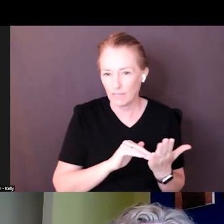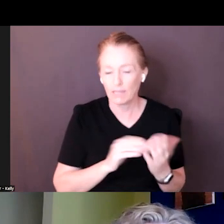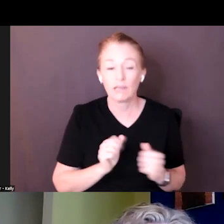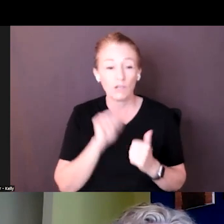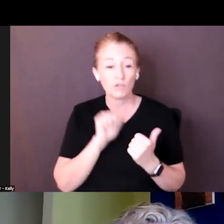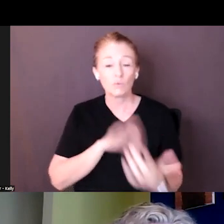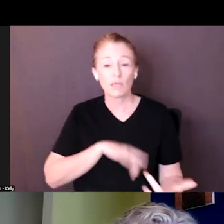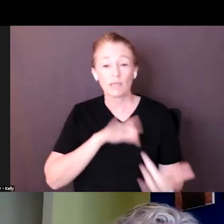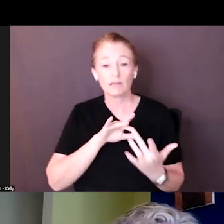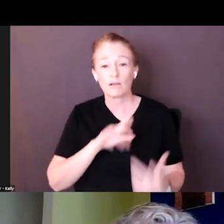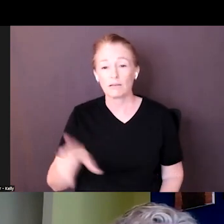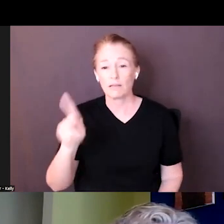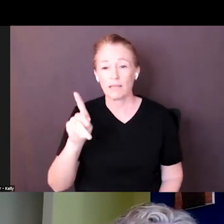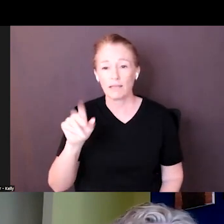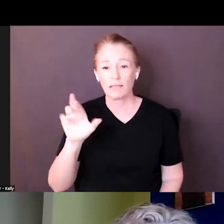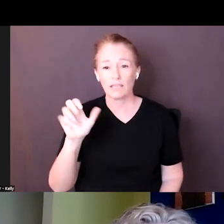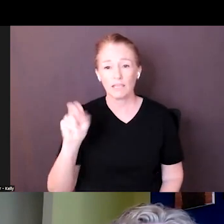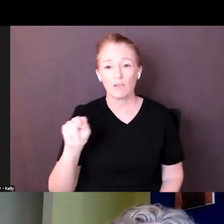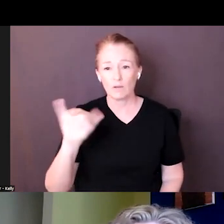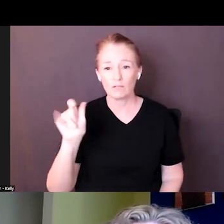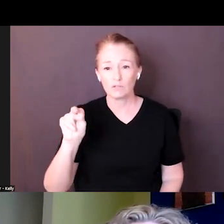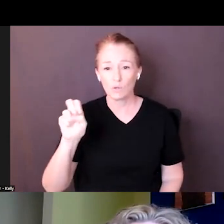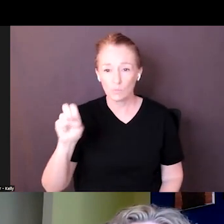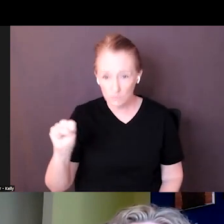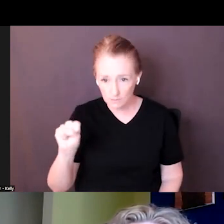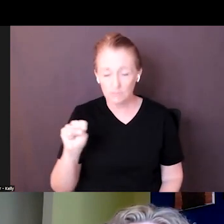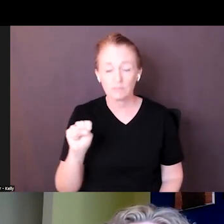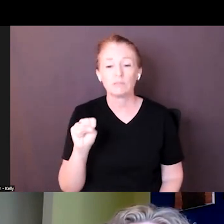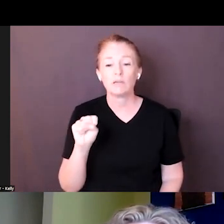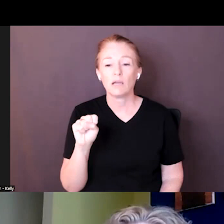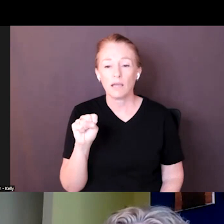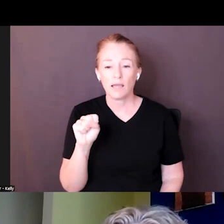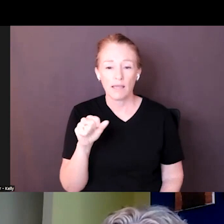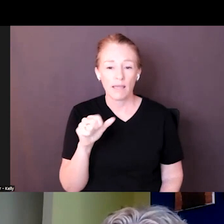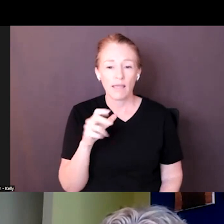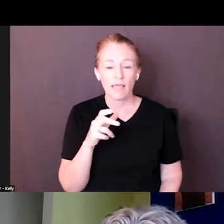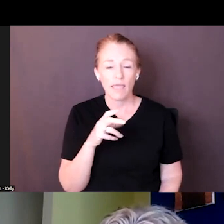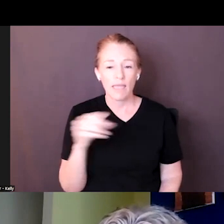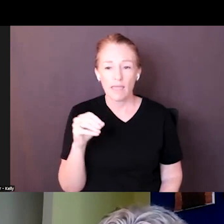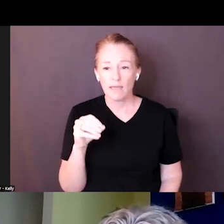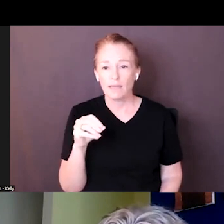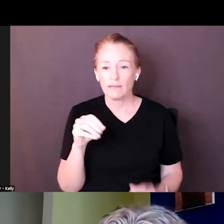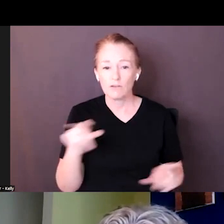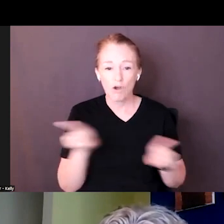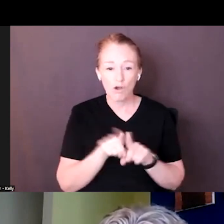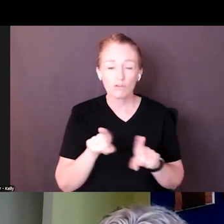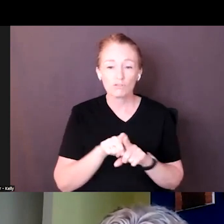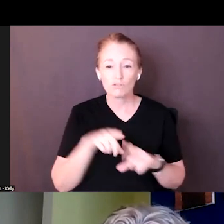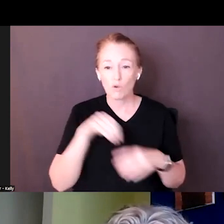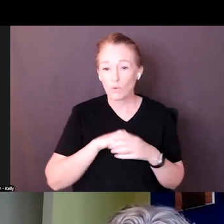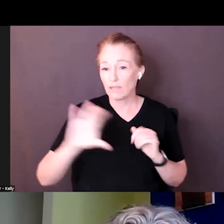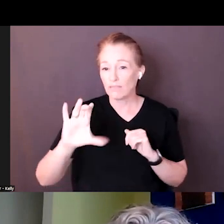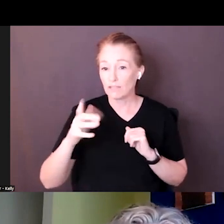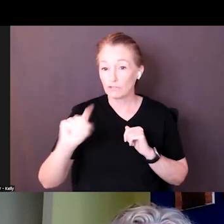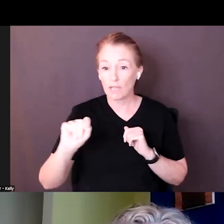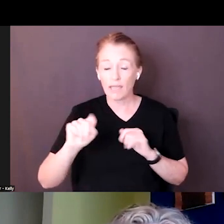contact Karen Jones and be able to also in the chat, it looks like